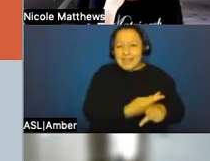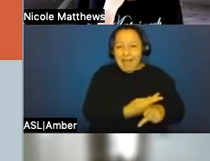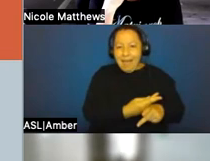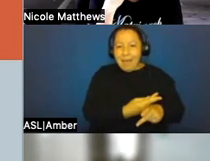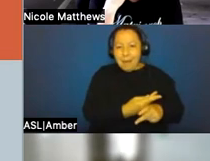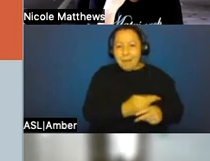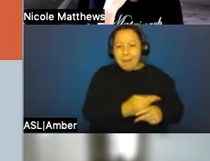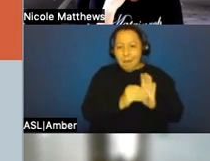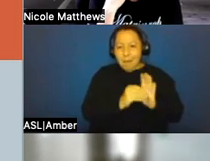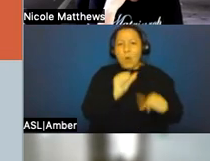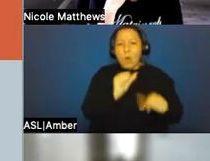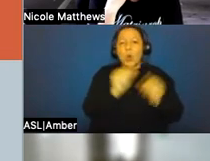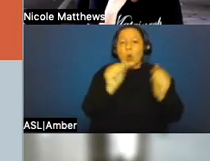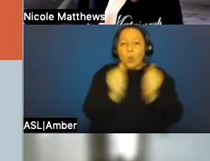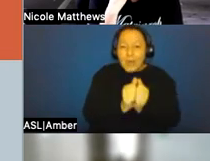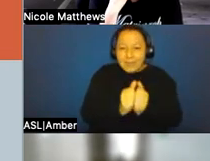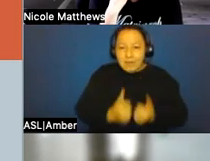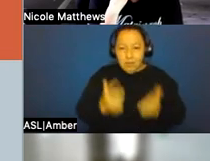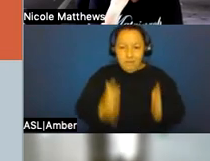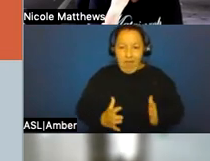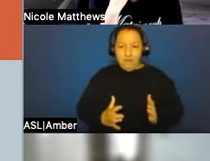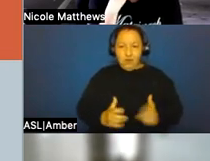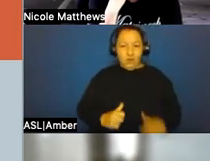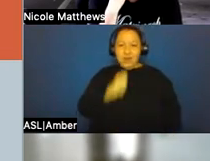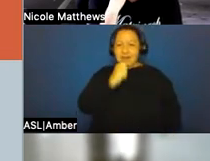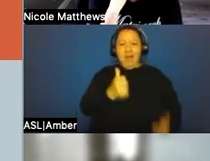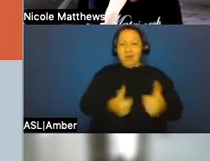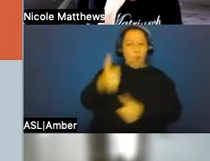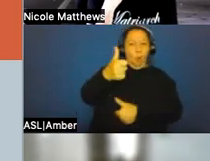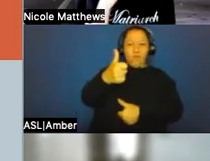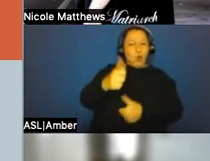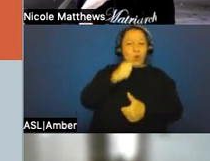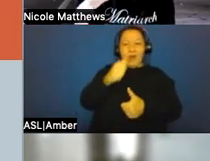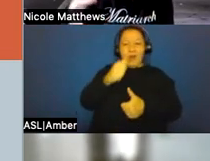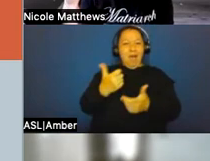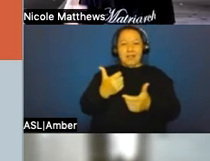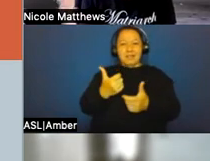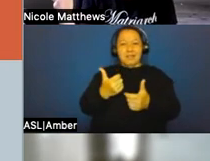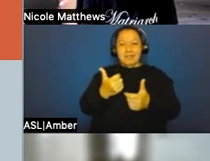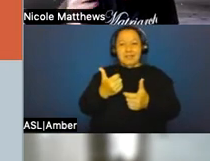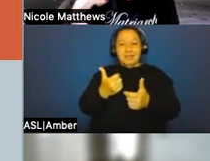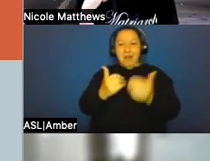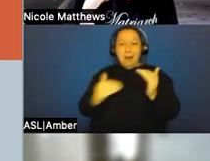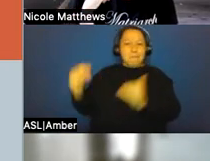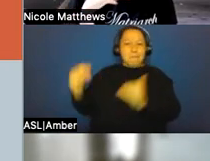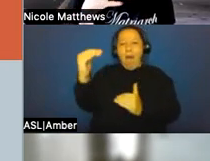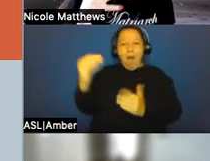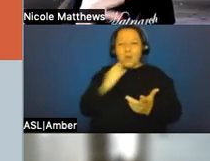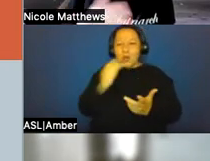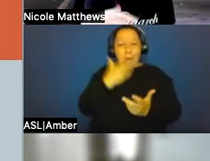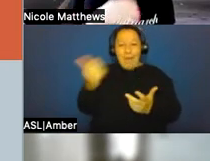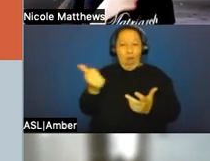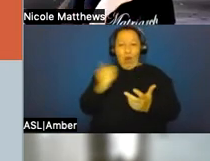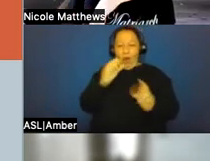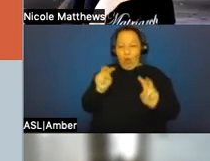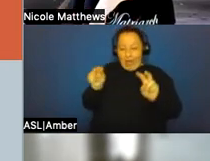the survivor. We are not over or above. We don't know any, we're not any better We may have